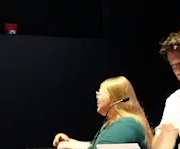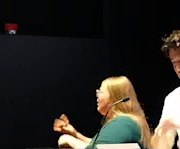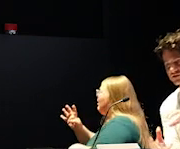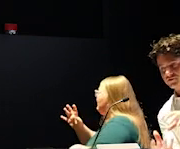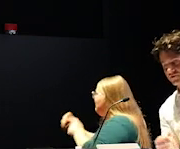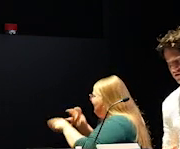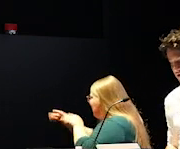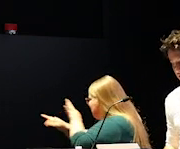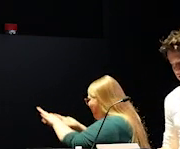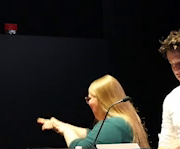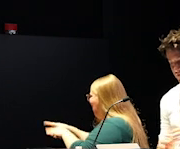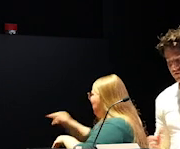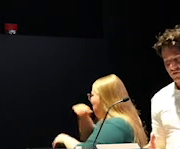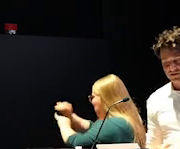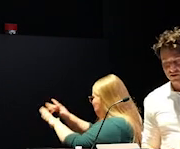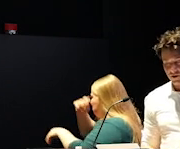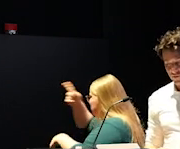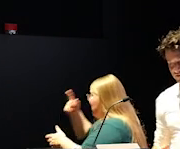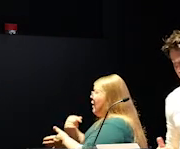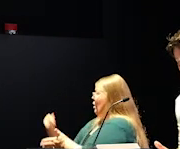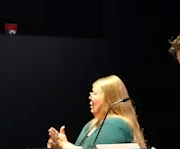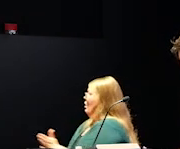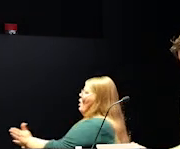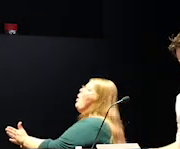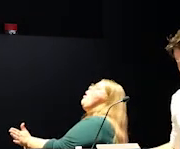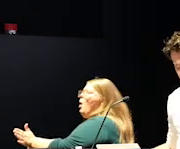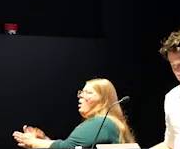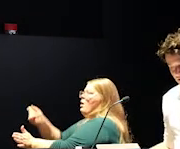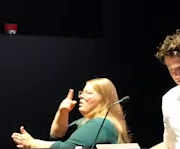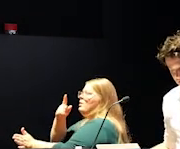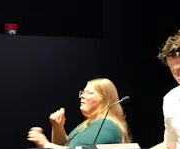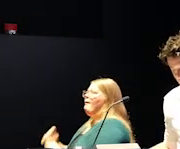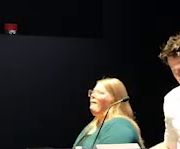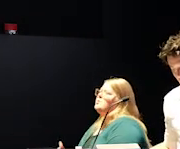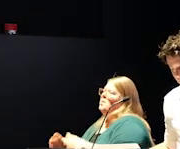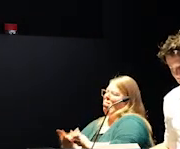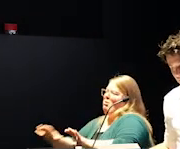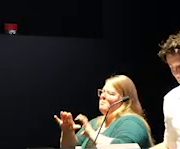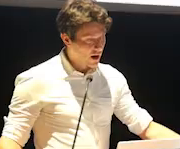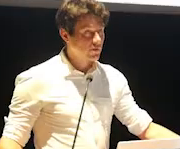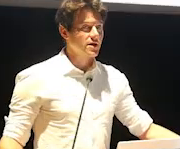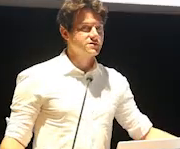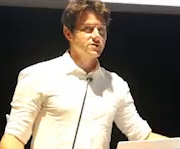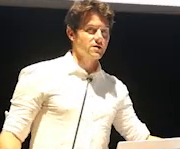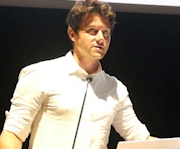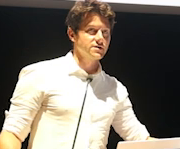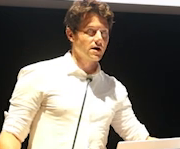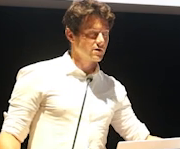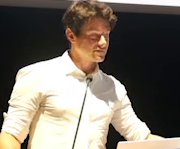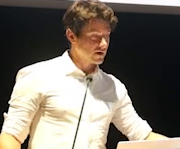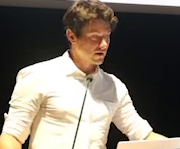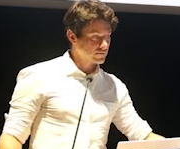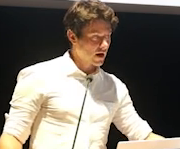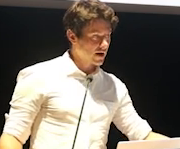maybe this is what you're thinking, and you'll see faces light up, and it's a communicative tool that's great. But I really liked being at